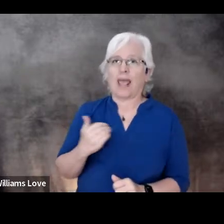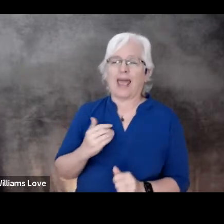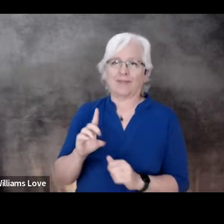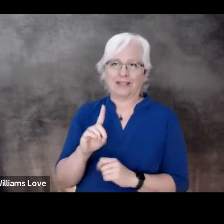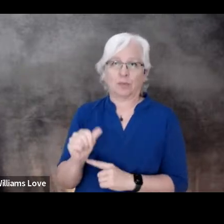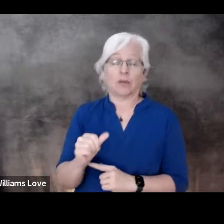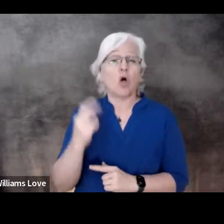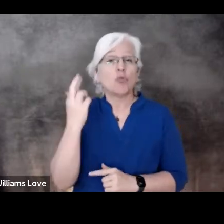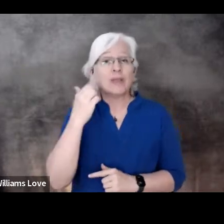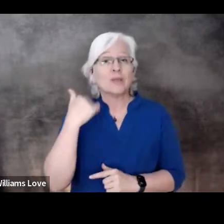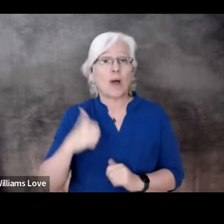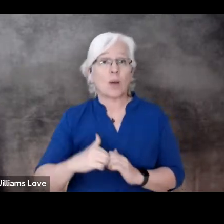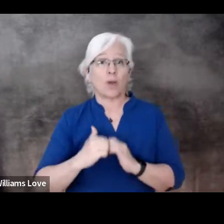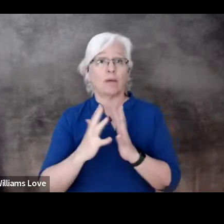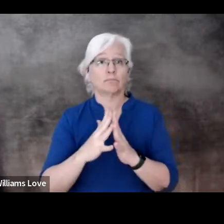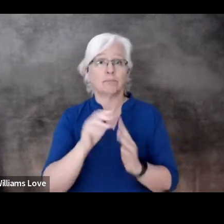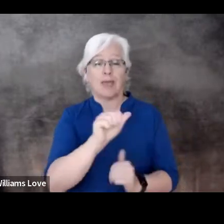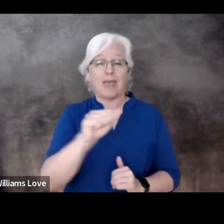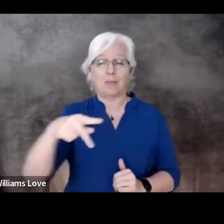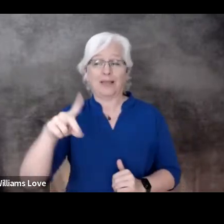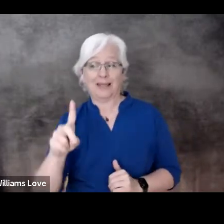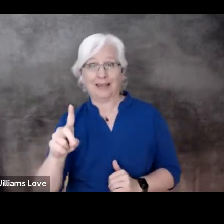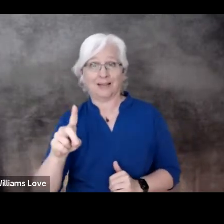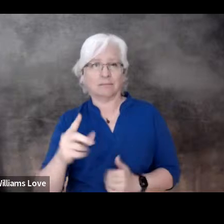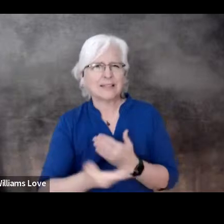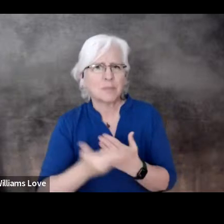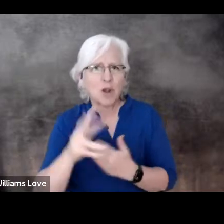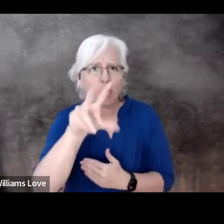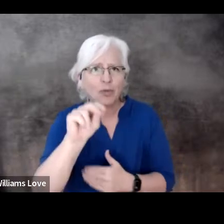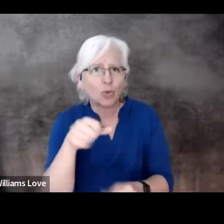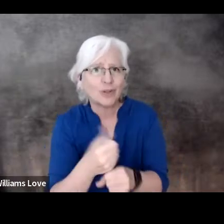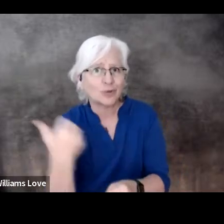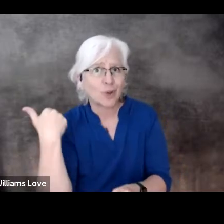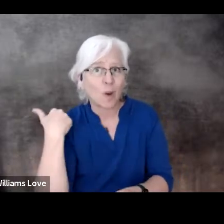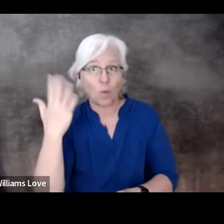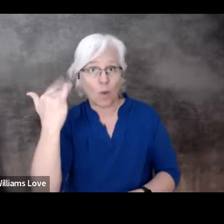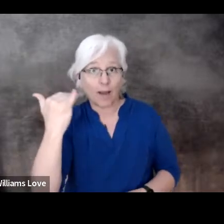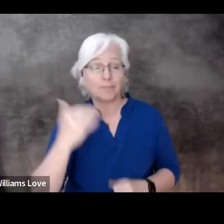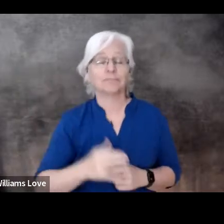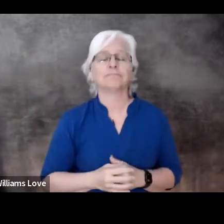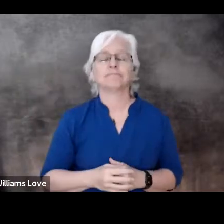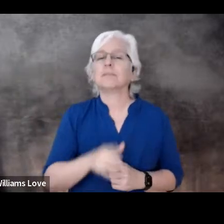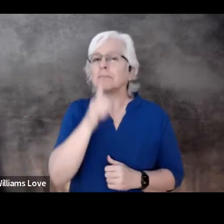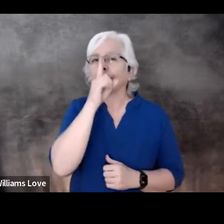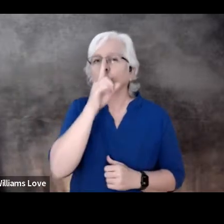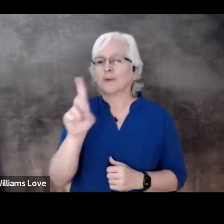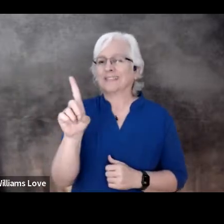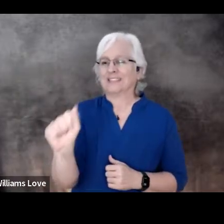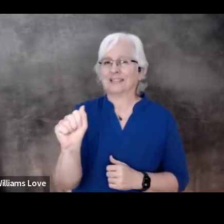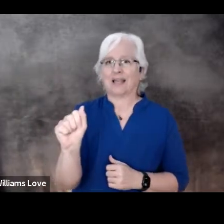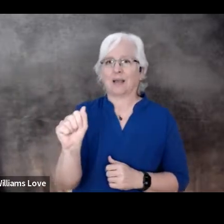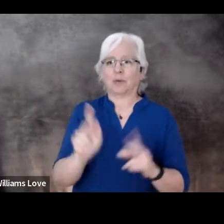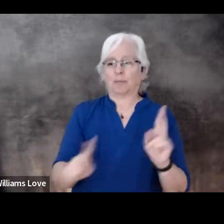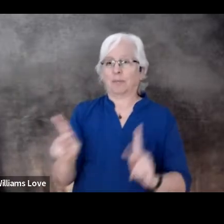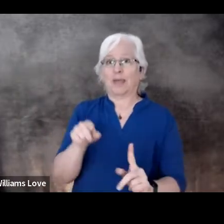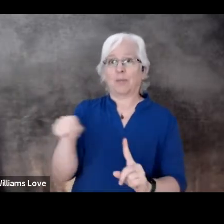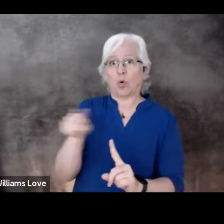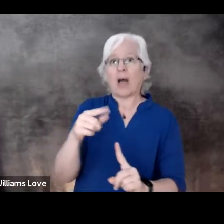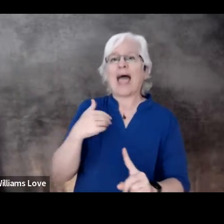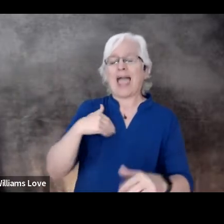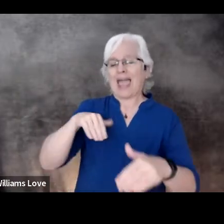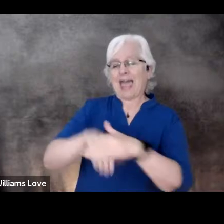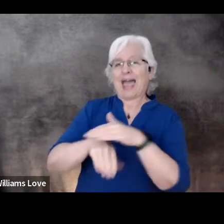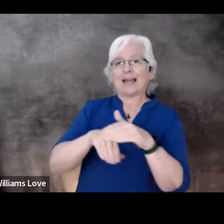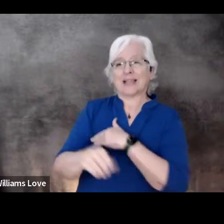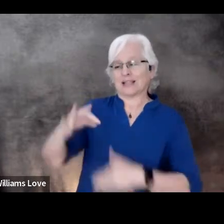founded in 1995, almost 30 years ago, was to ensure that disabled people access the benefits